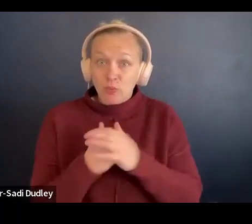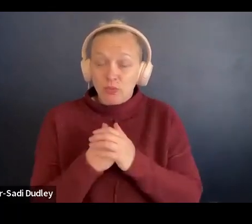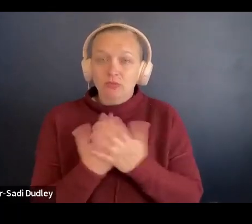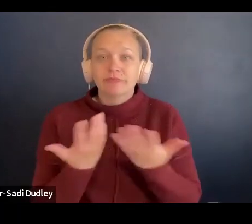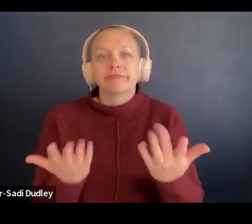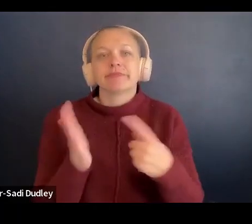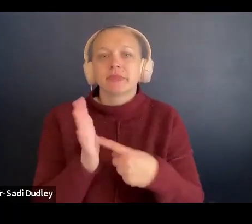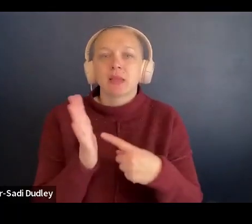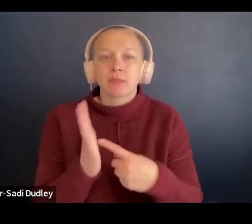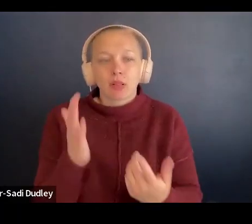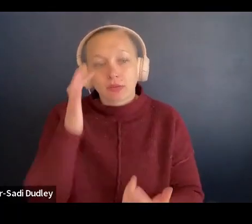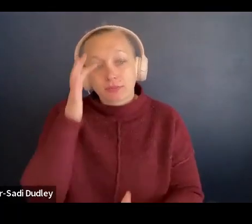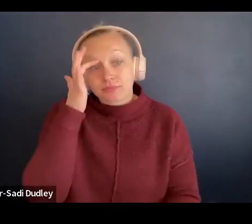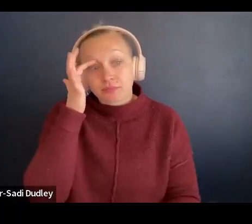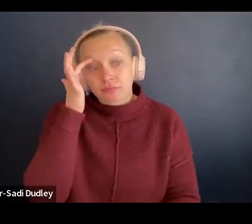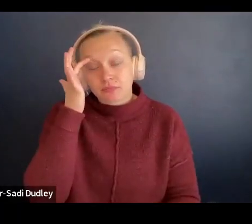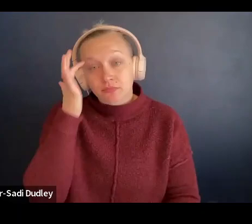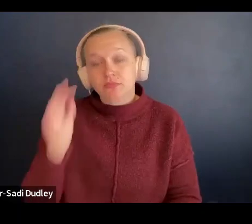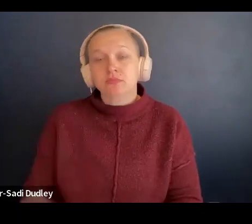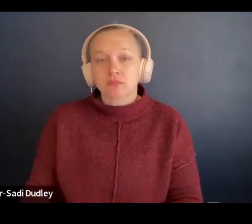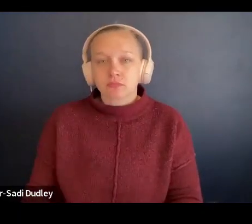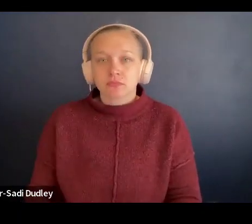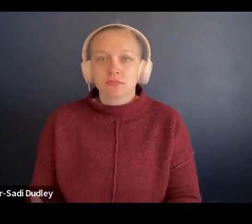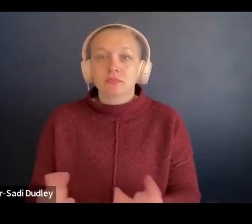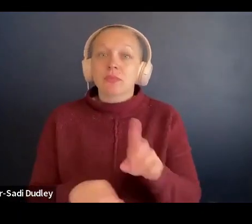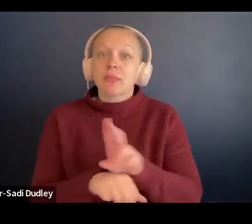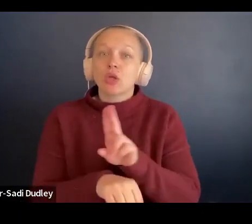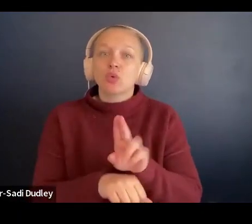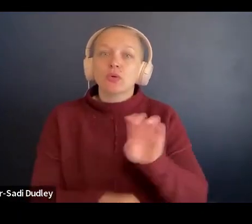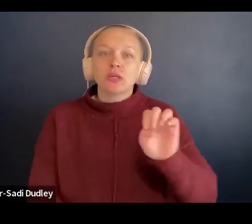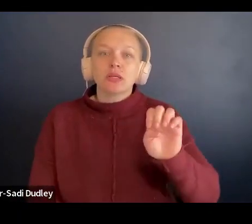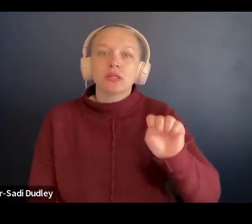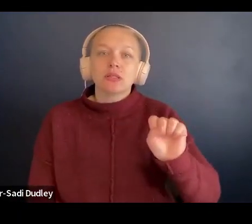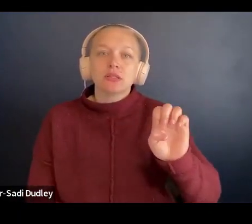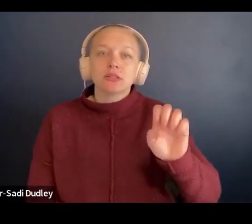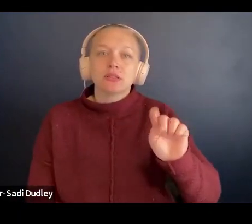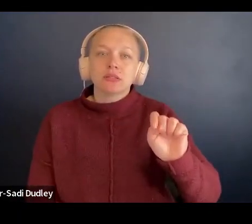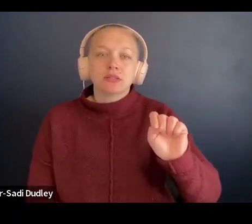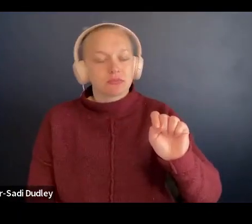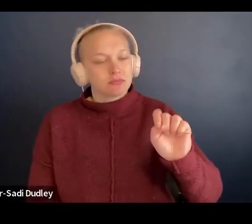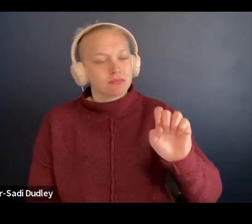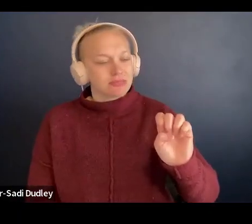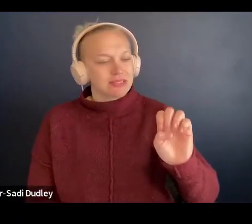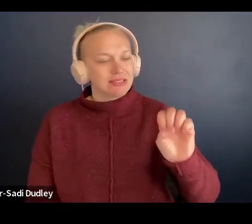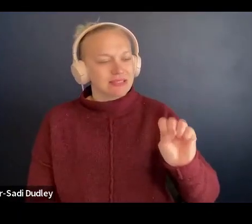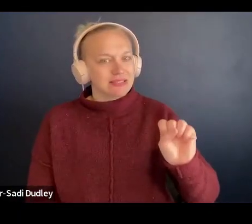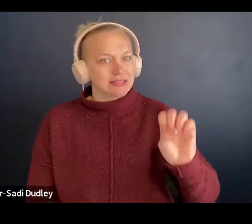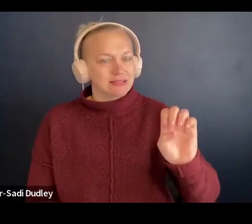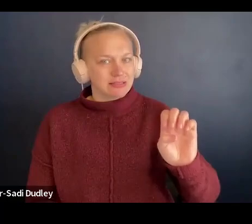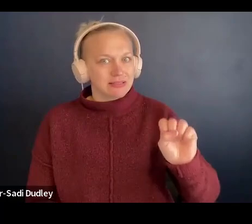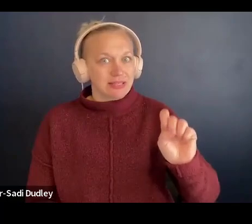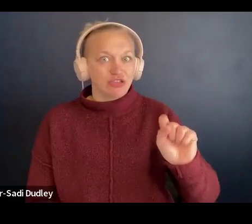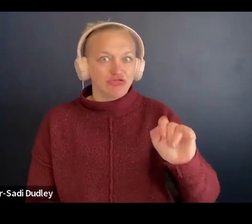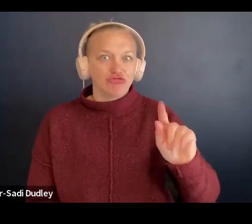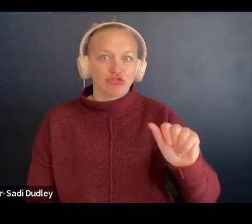example. If you utilize Essentia Health, they utilize an online